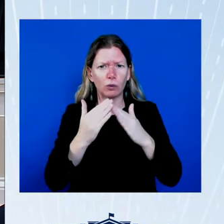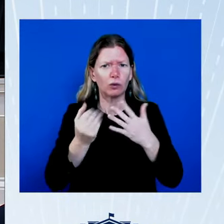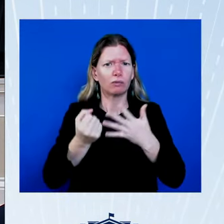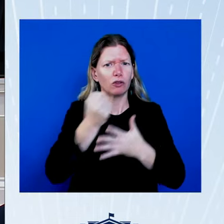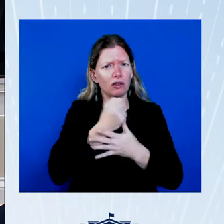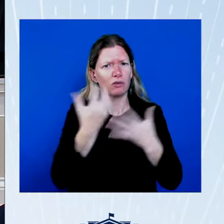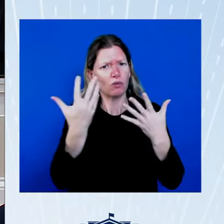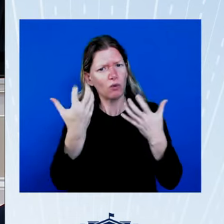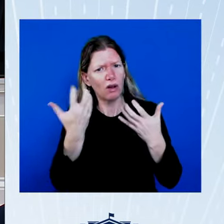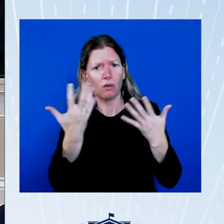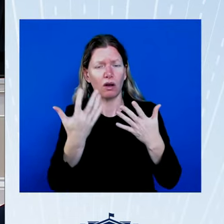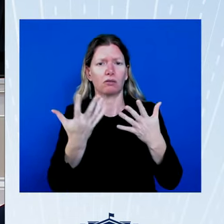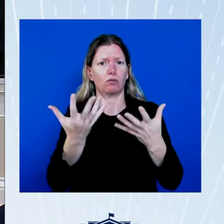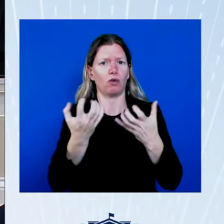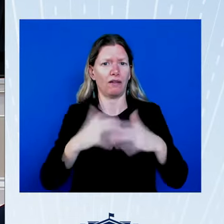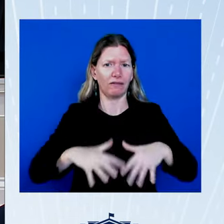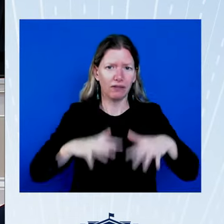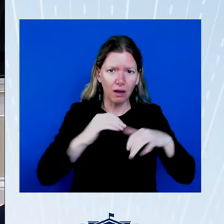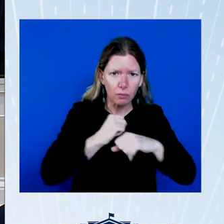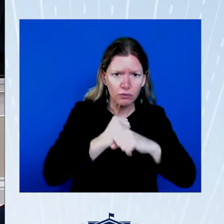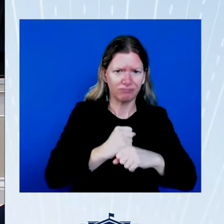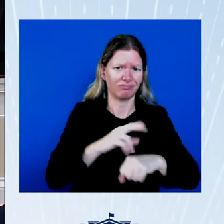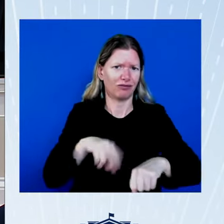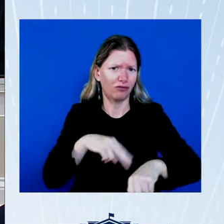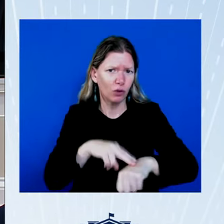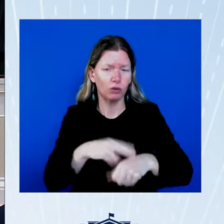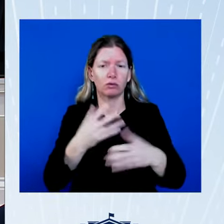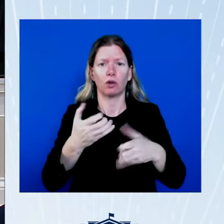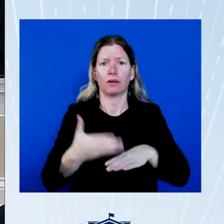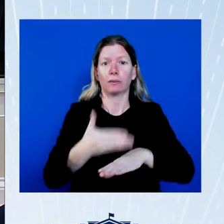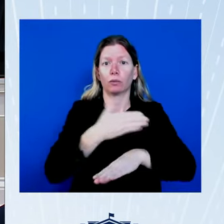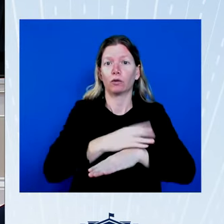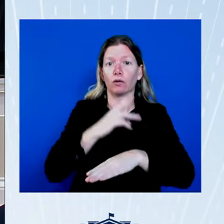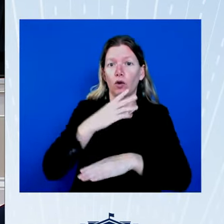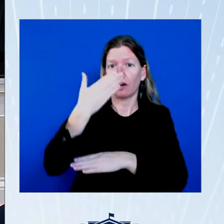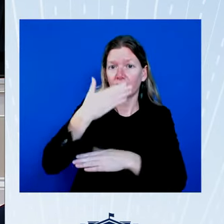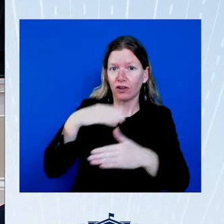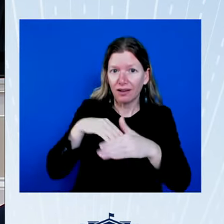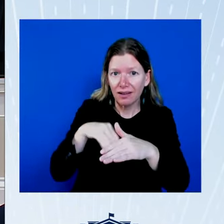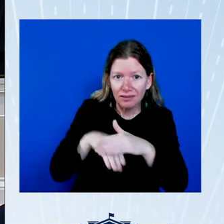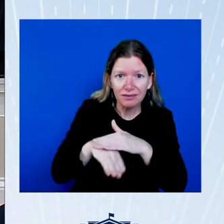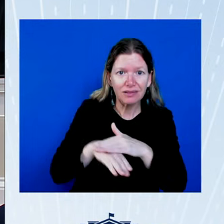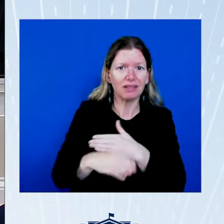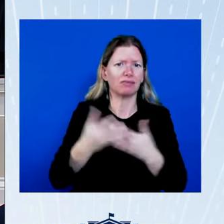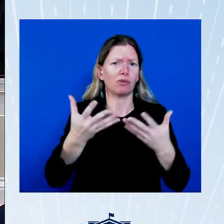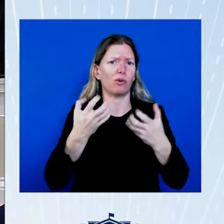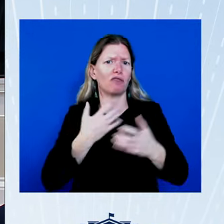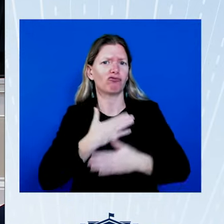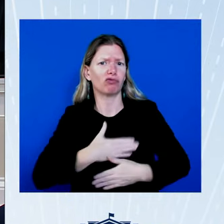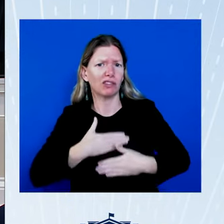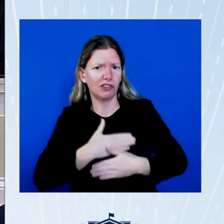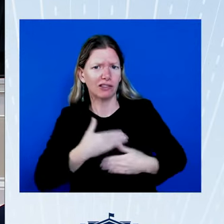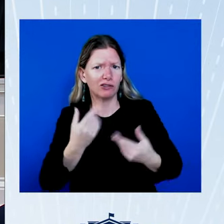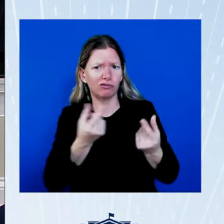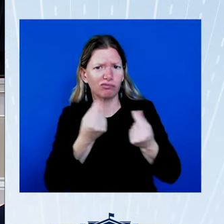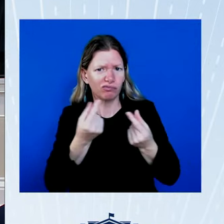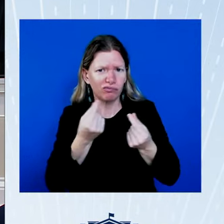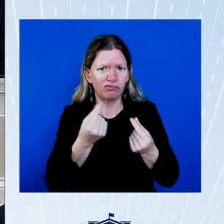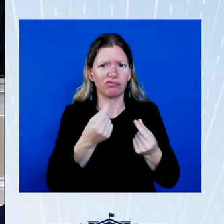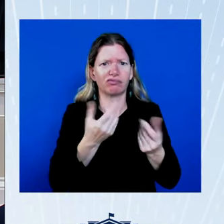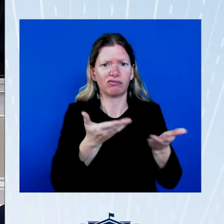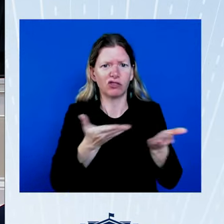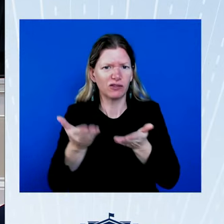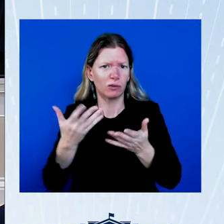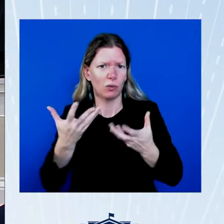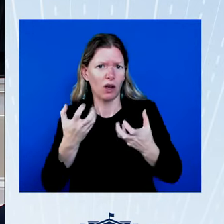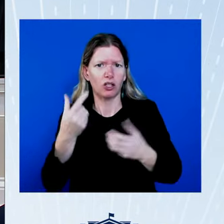more recreational amenities. They wanted green spaces to be able to gather as families and have picnics. And all of these priorities were incorporated